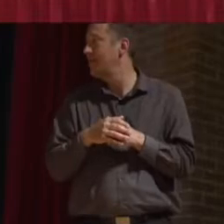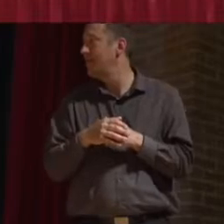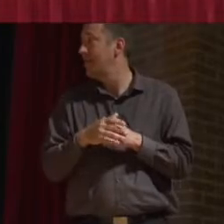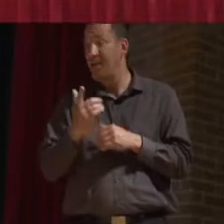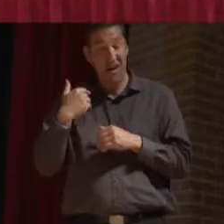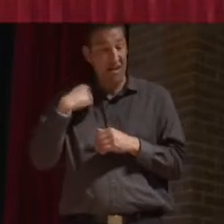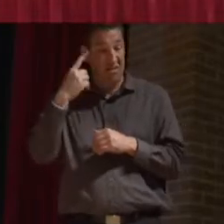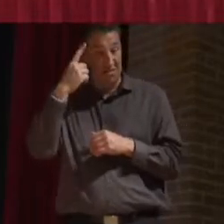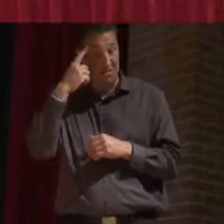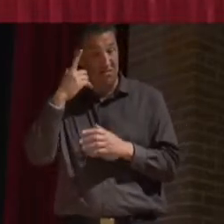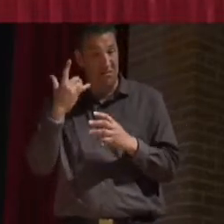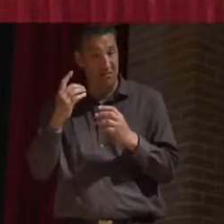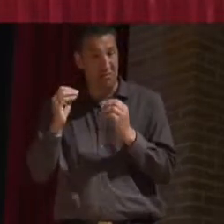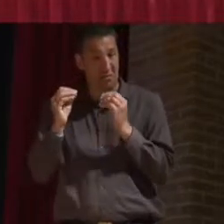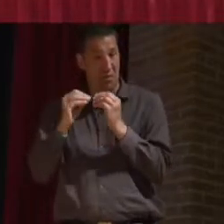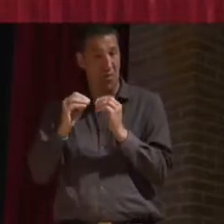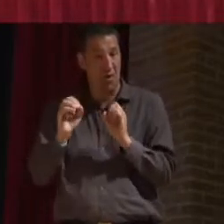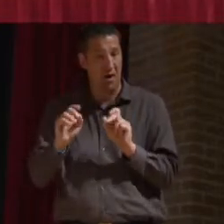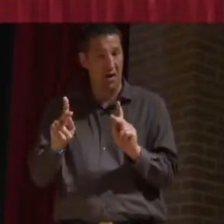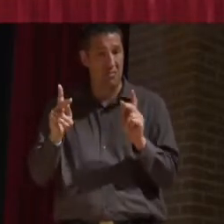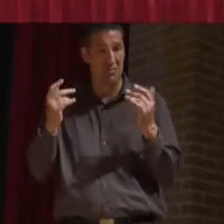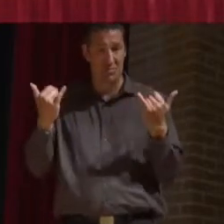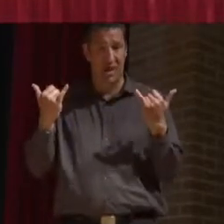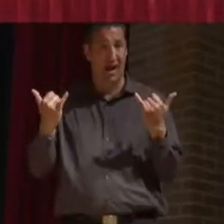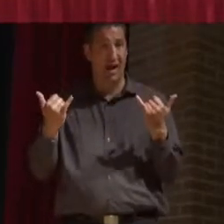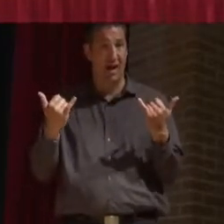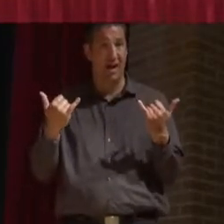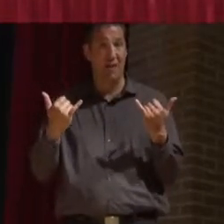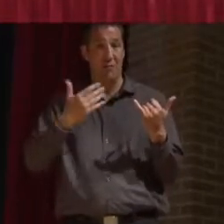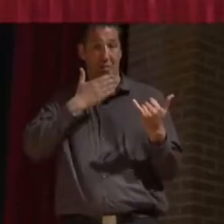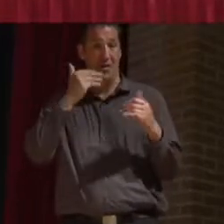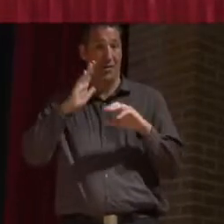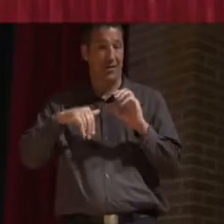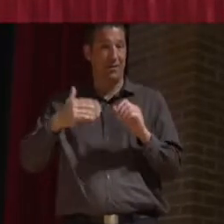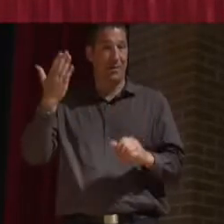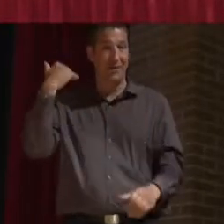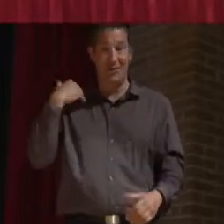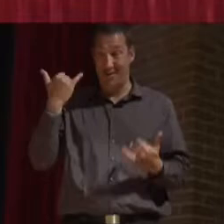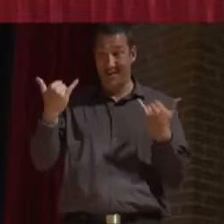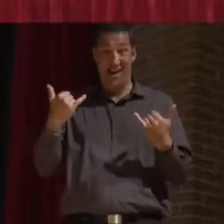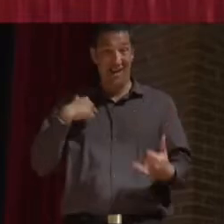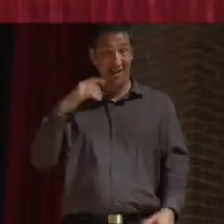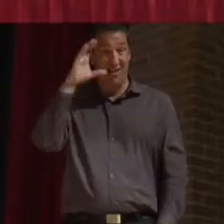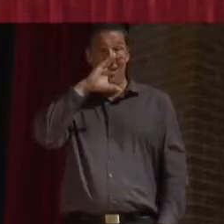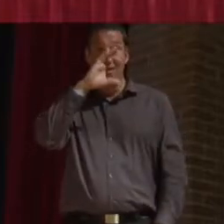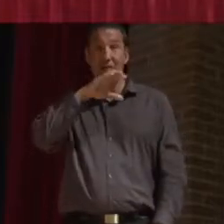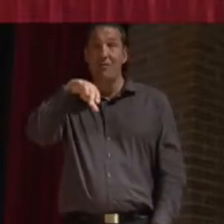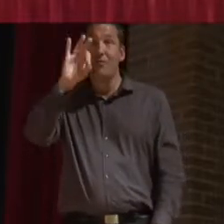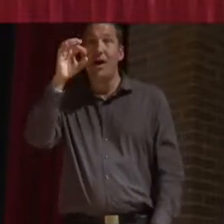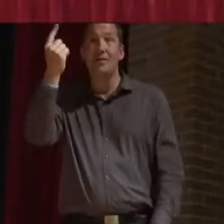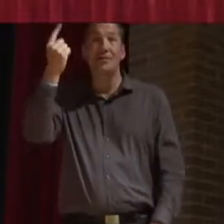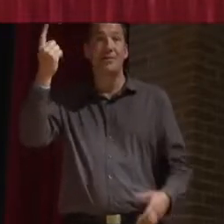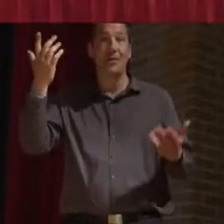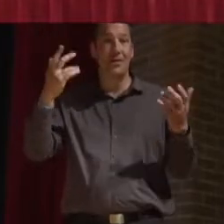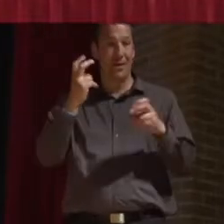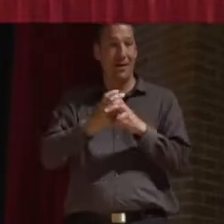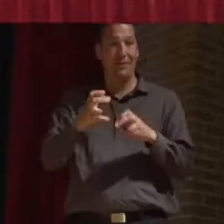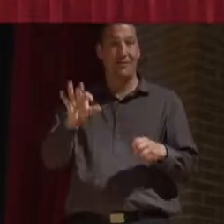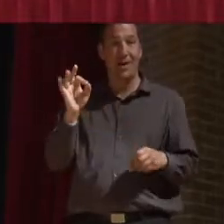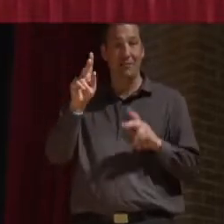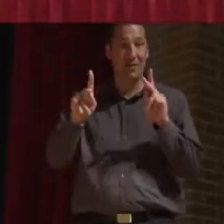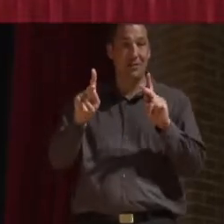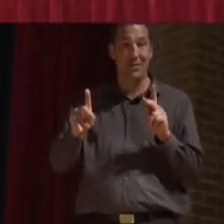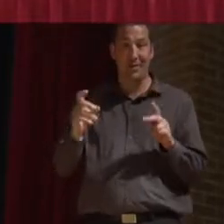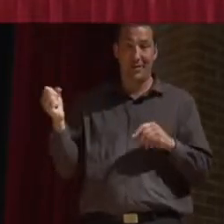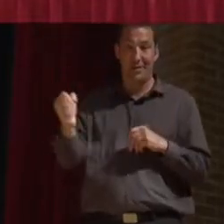there's more opportunity today than there's ever been. We can't find people. And we don't know what we don't know. Right. You know, we don't